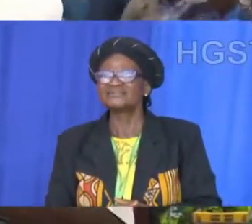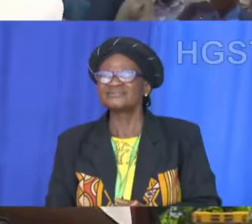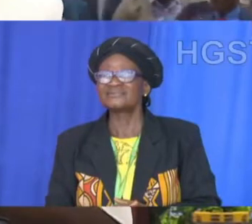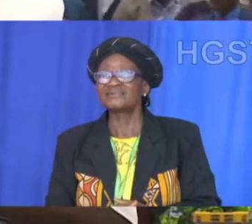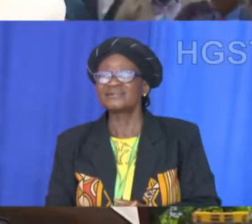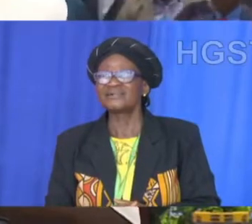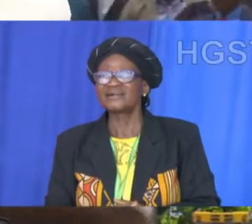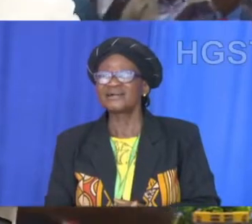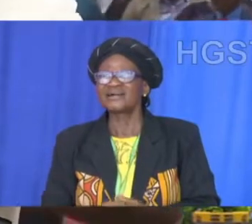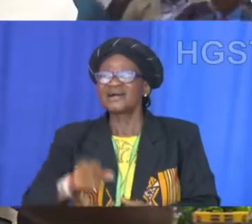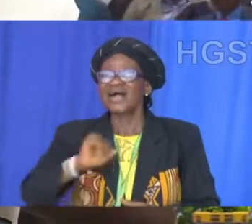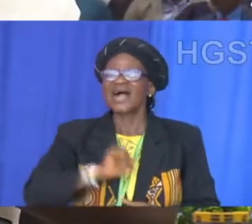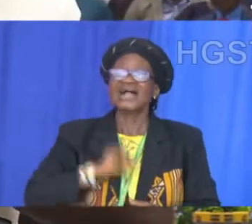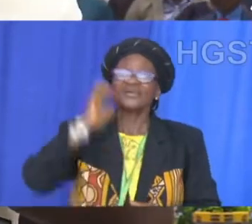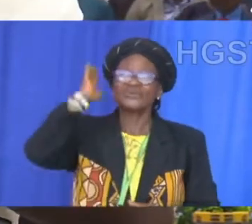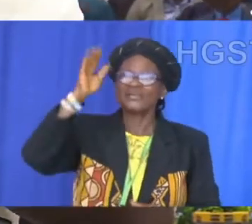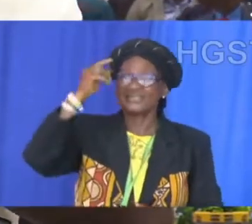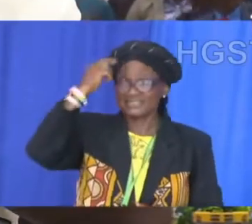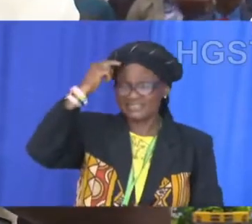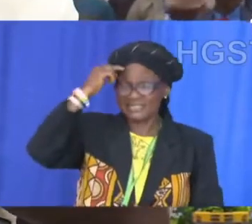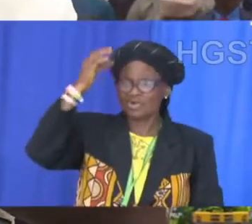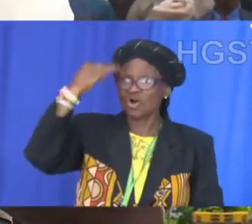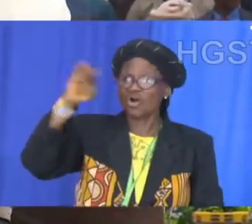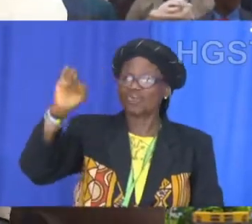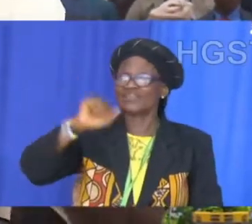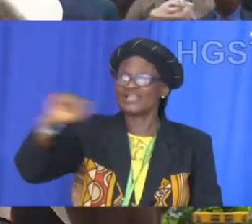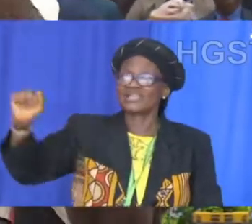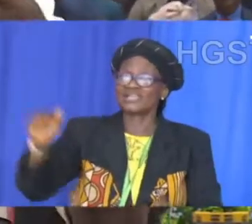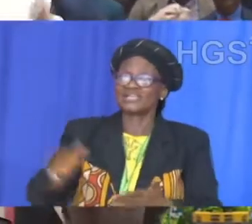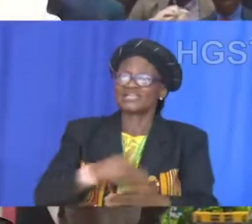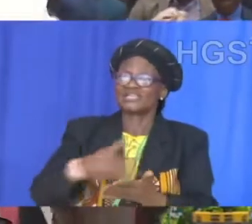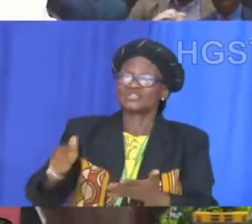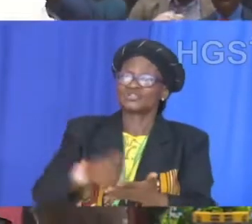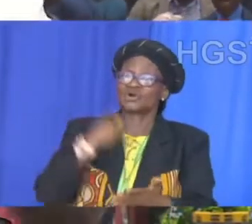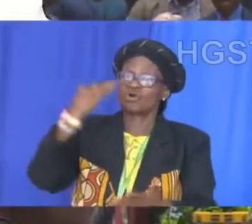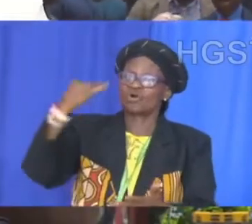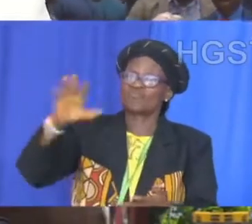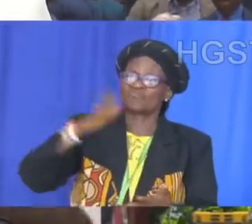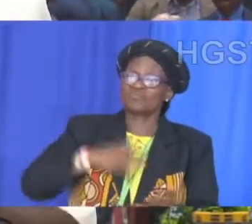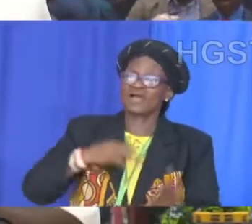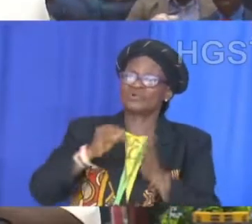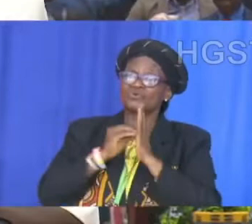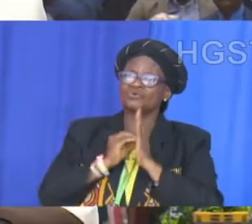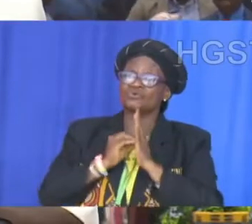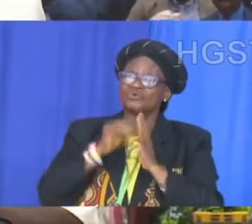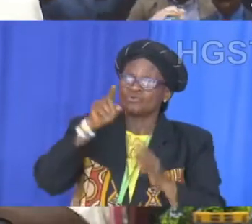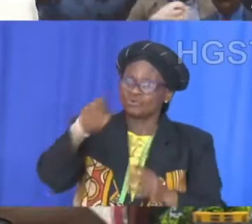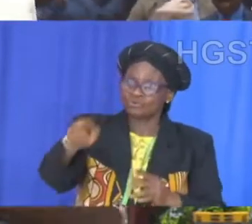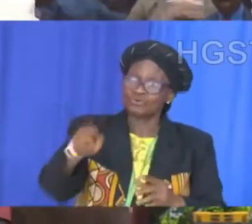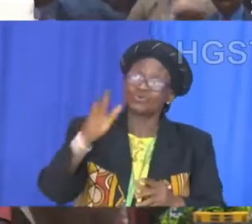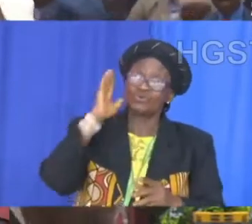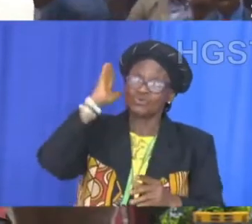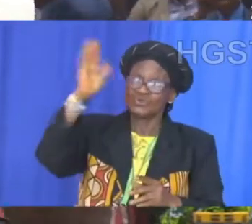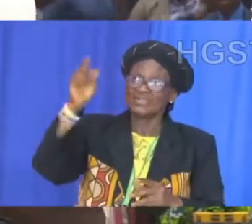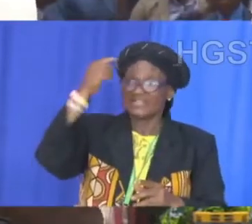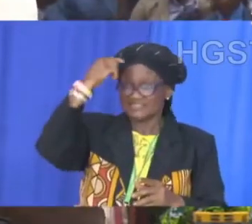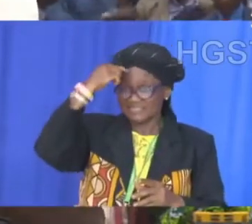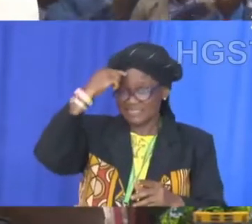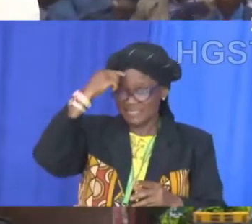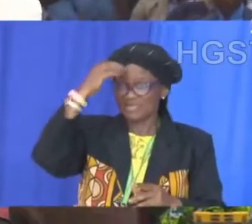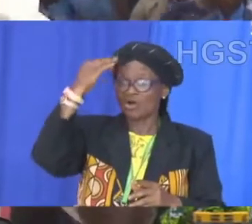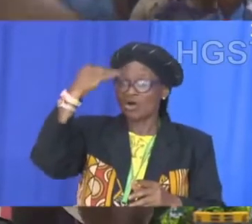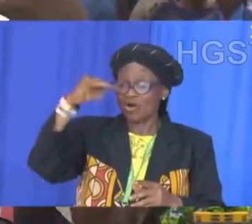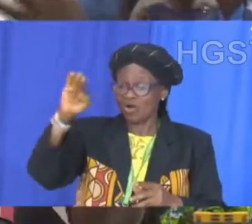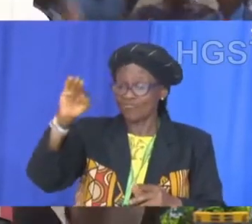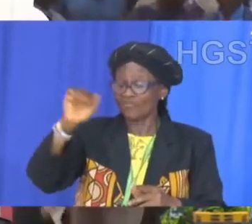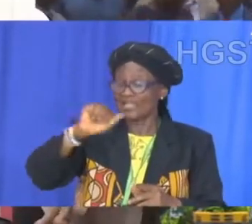I will think of a song of my own. You will think of a song of your own. I will be singing